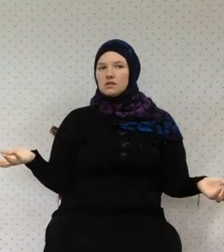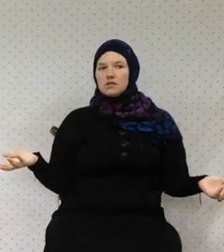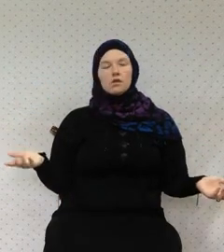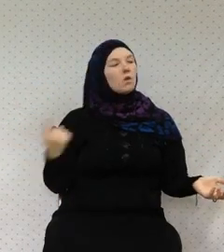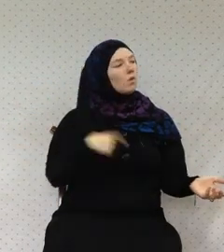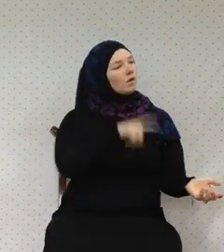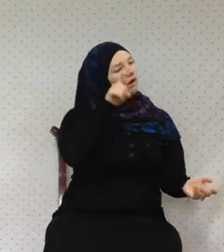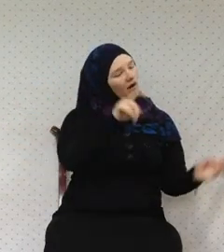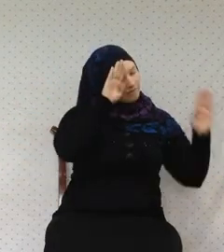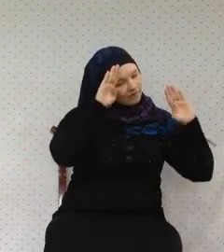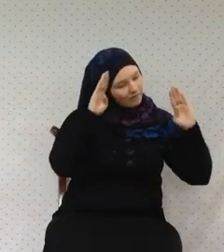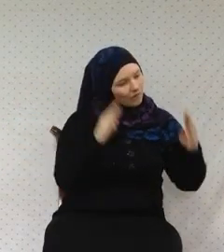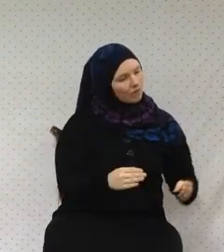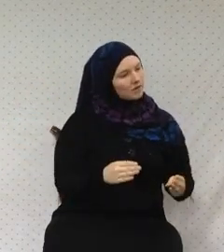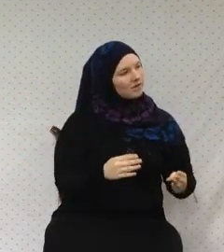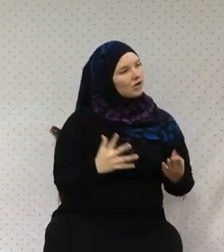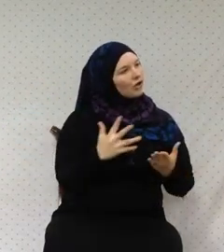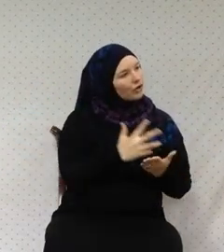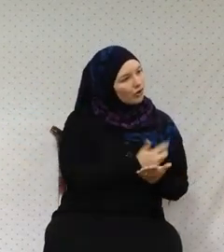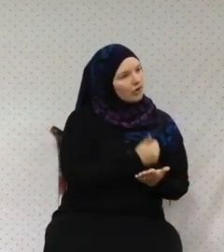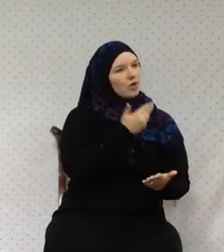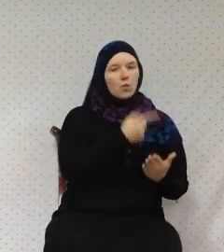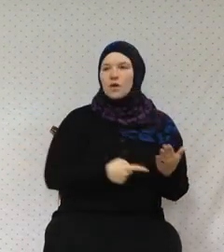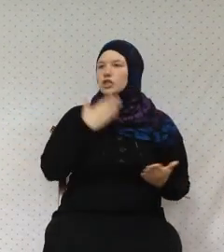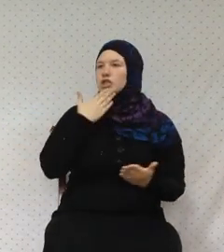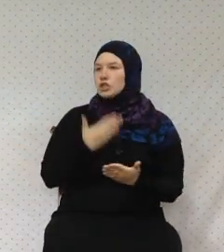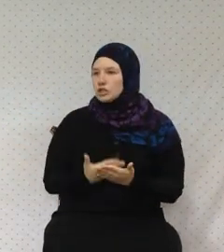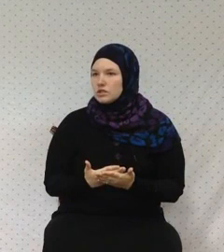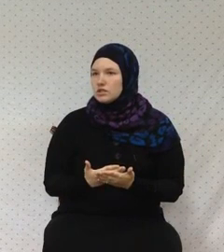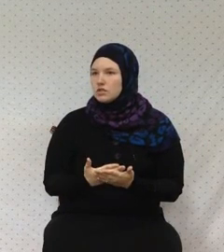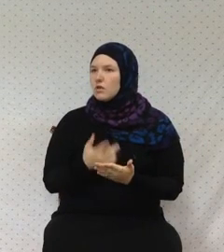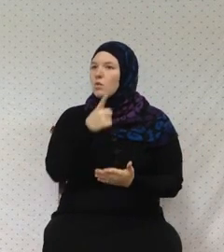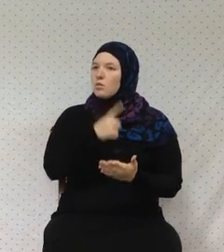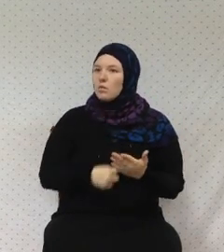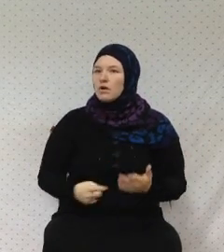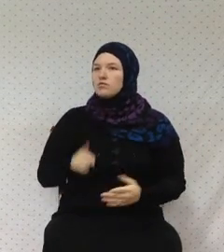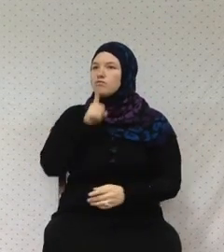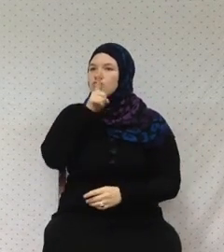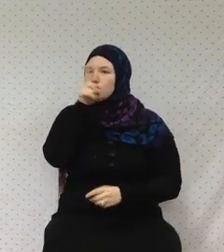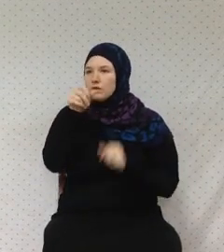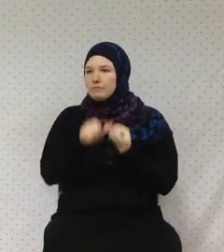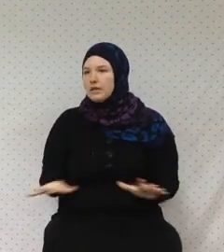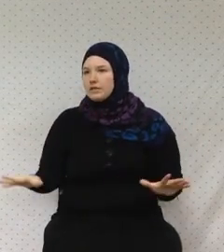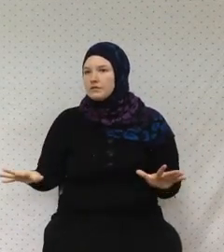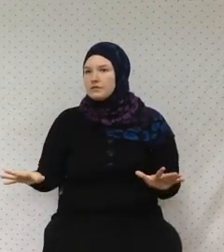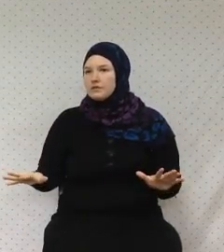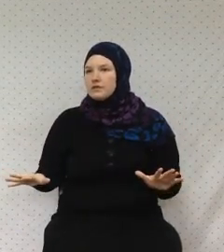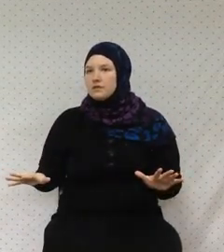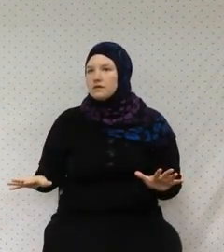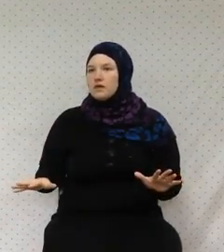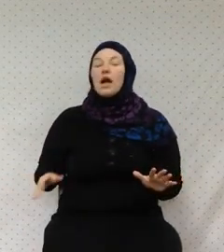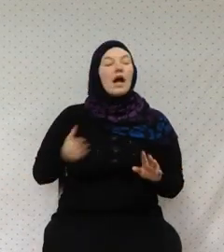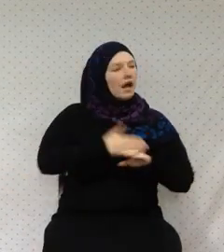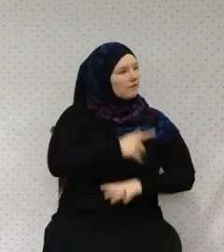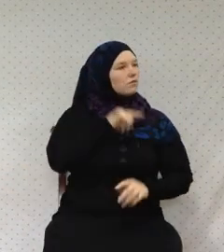we have to focus on earning what is good, what is righteous, after we admit